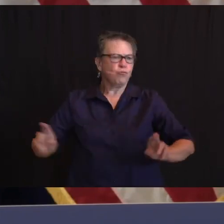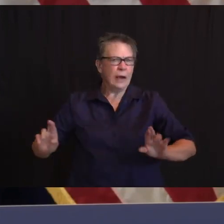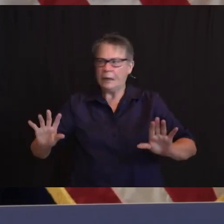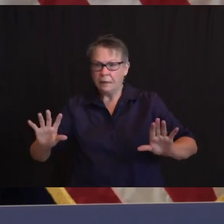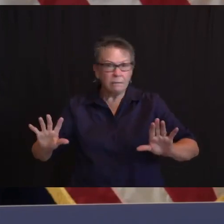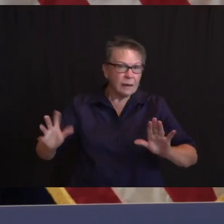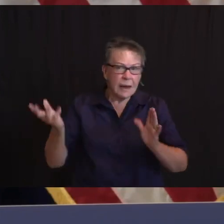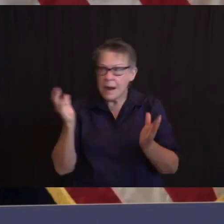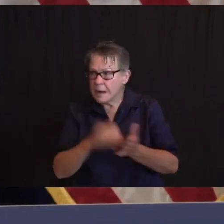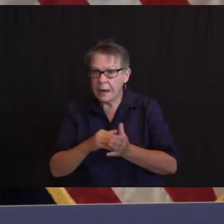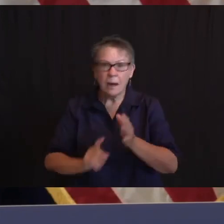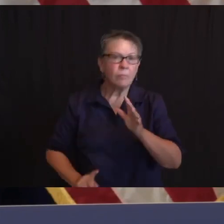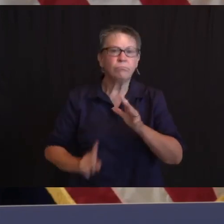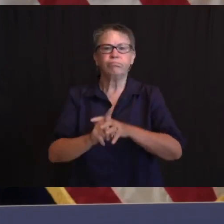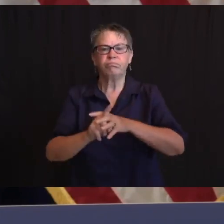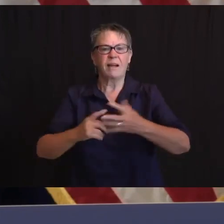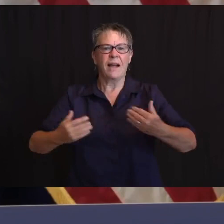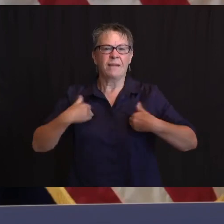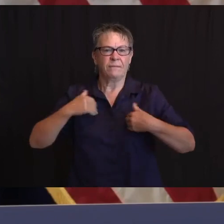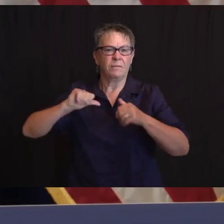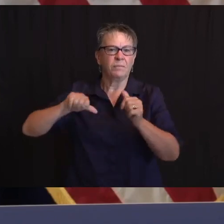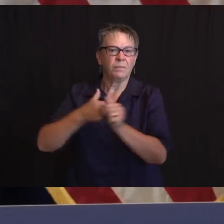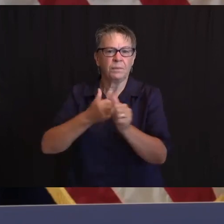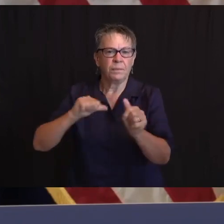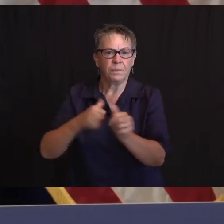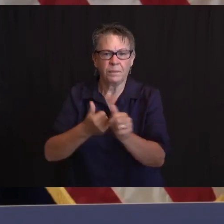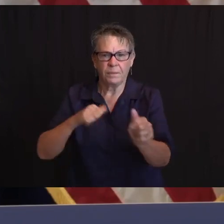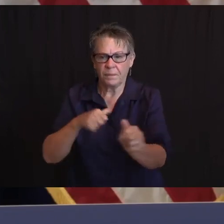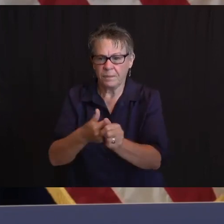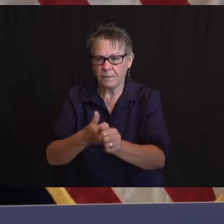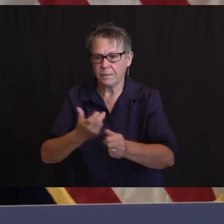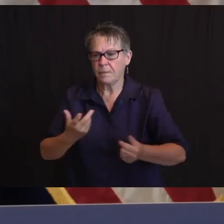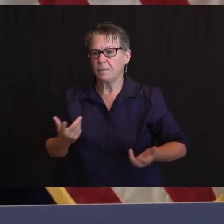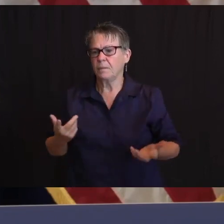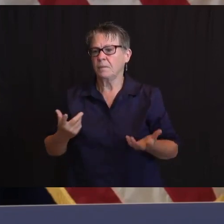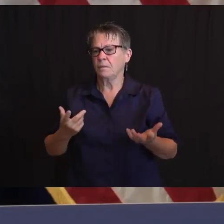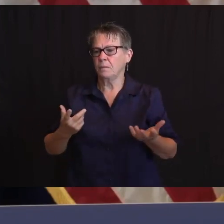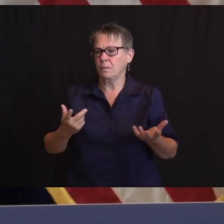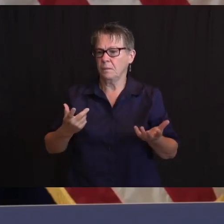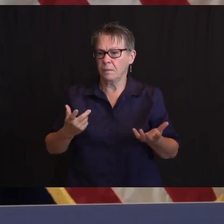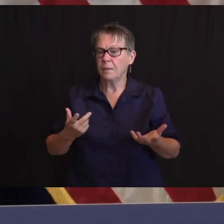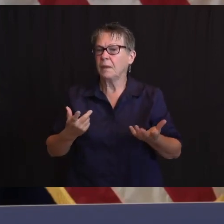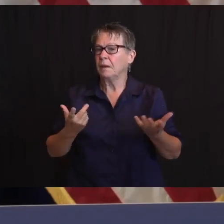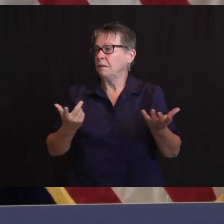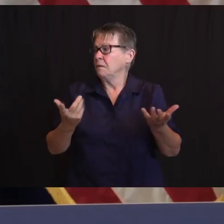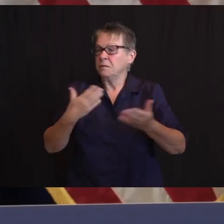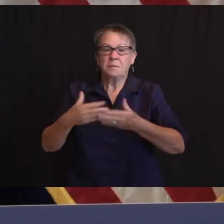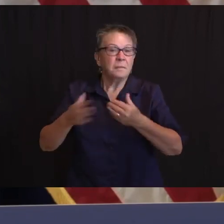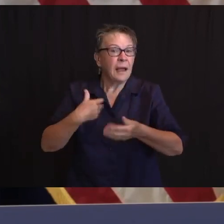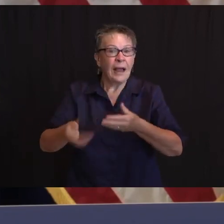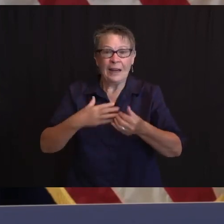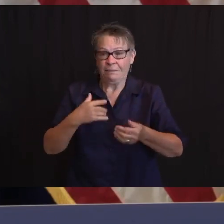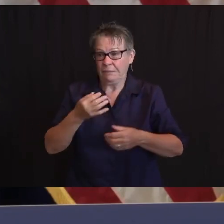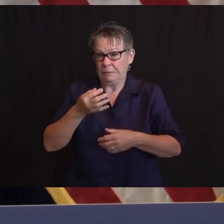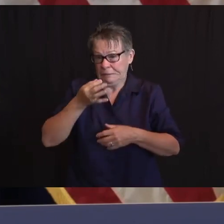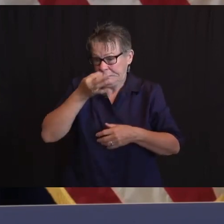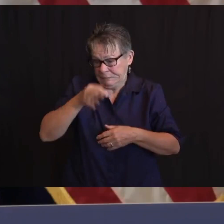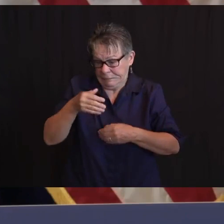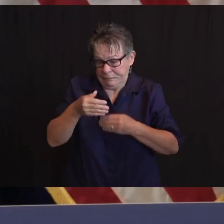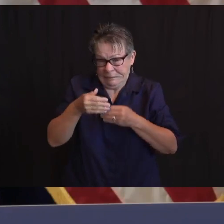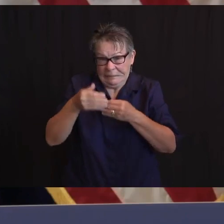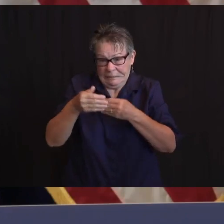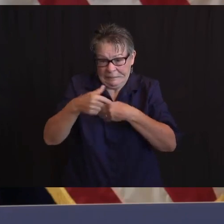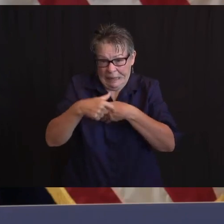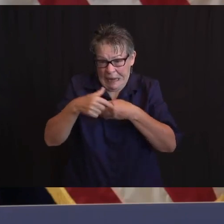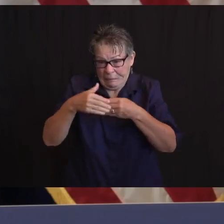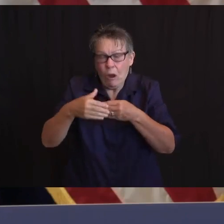foreseeable future. We will be prepared for the next time around. We have long stockpiled commodities and equipment, and the lessons we've learned from the past